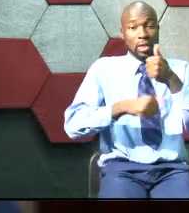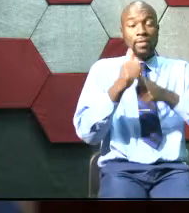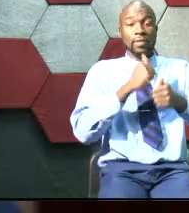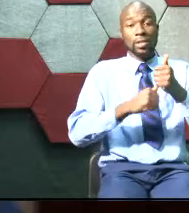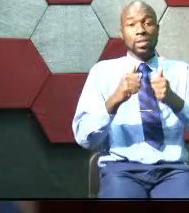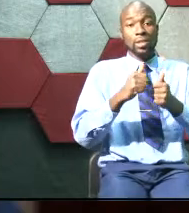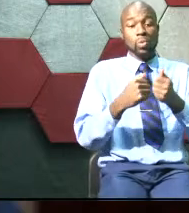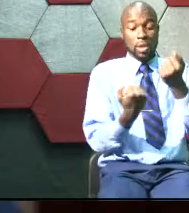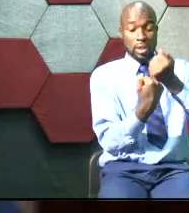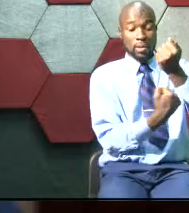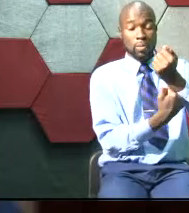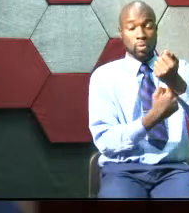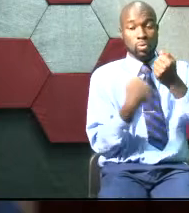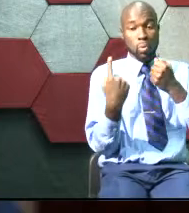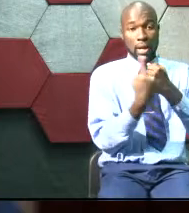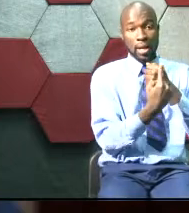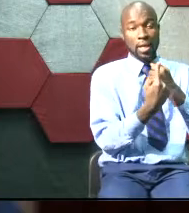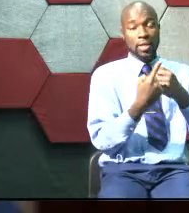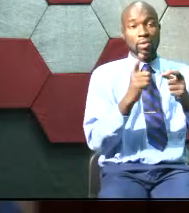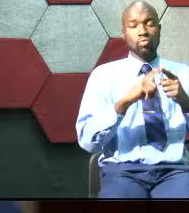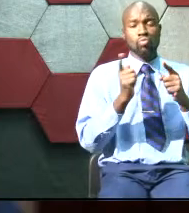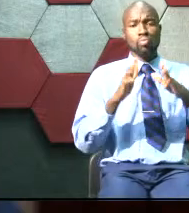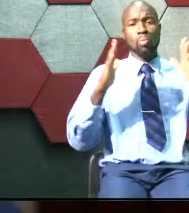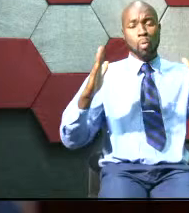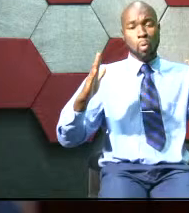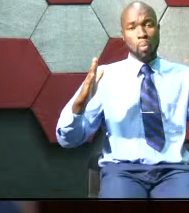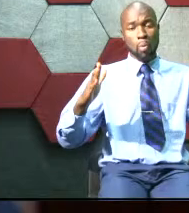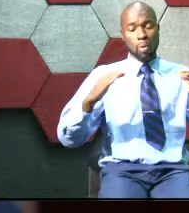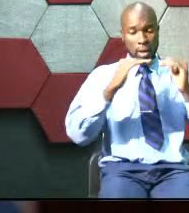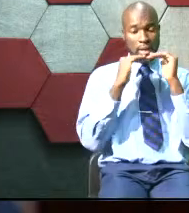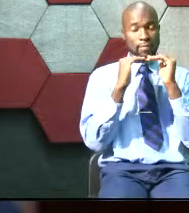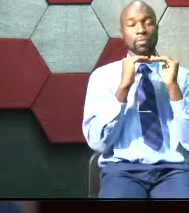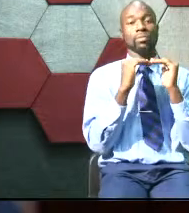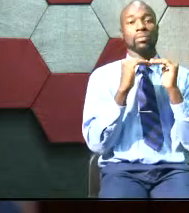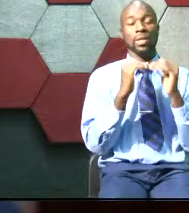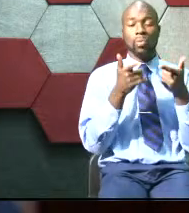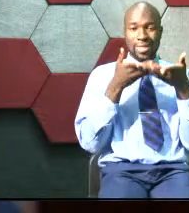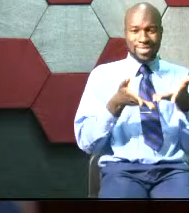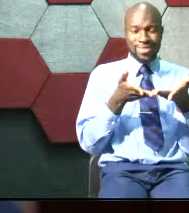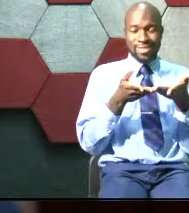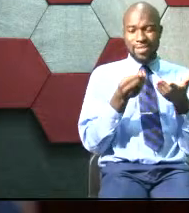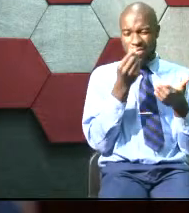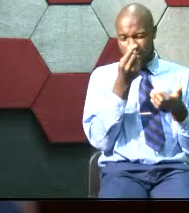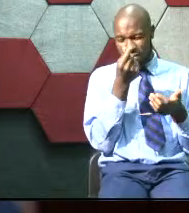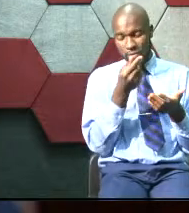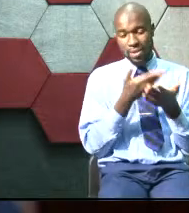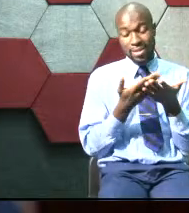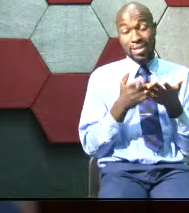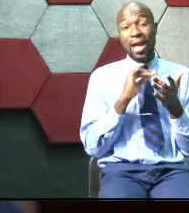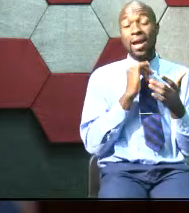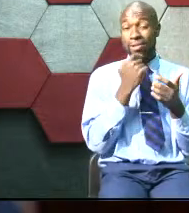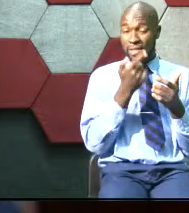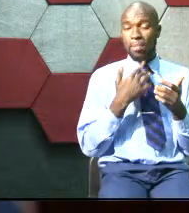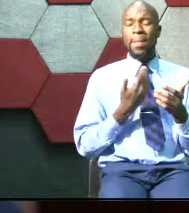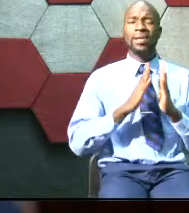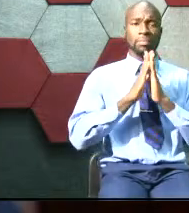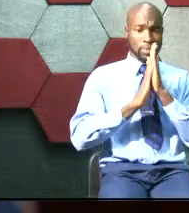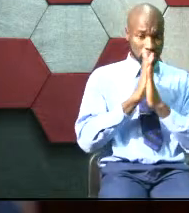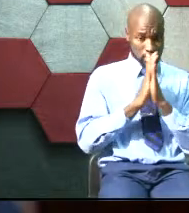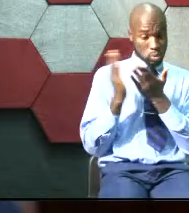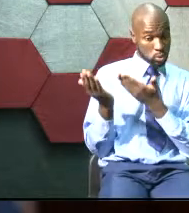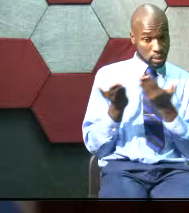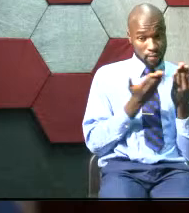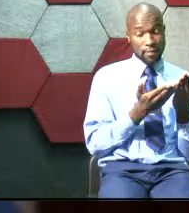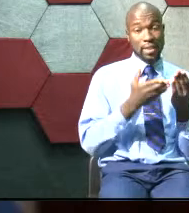each other to an even greater extent. With these few remarks, it is my pleasure to invite the